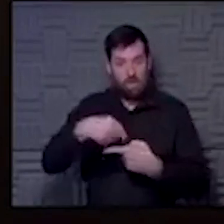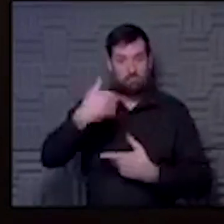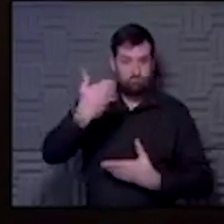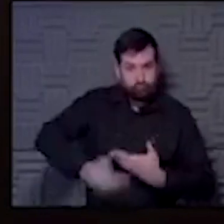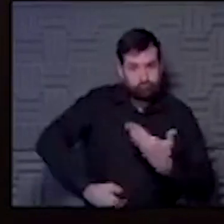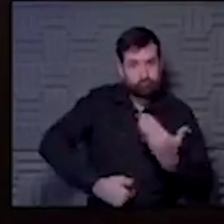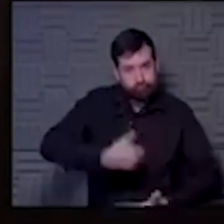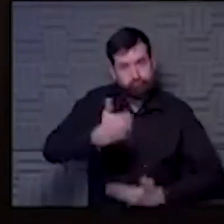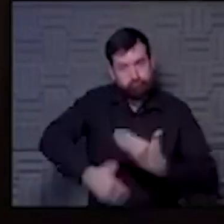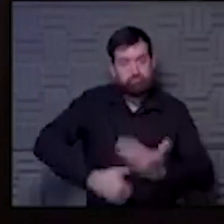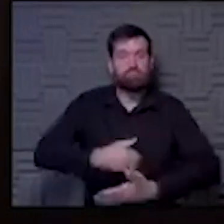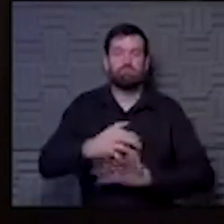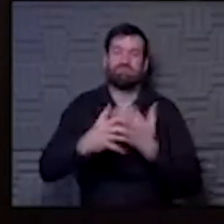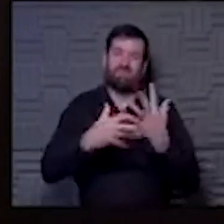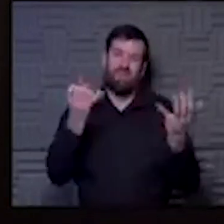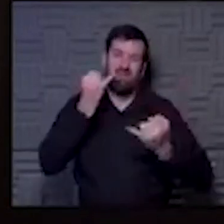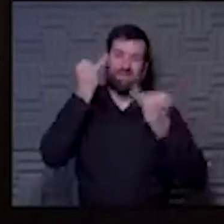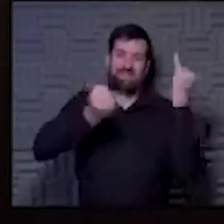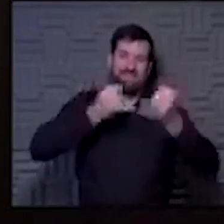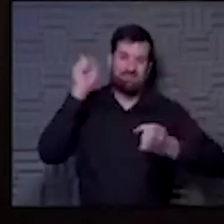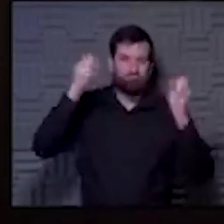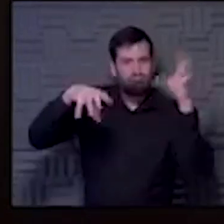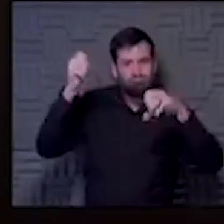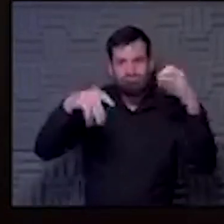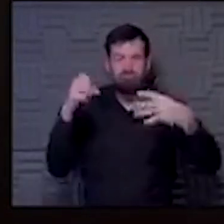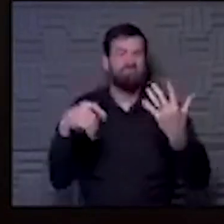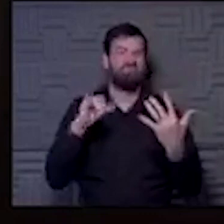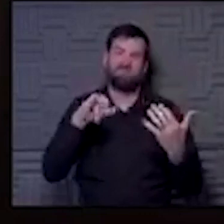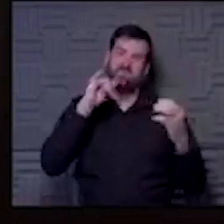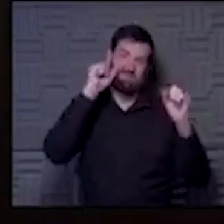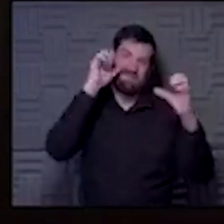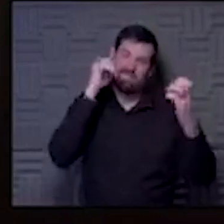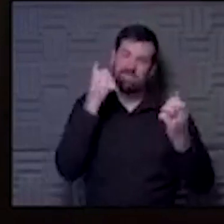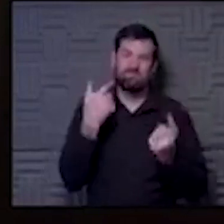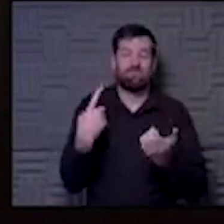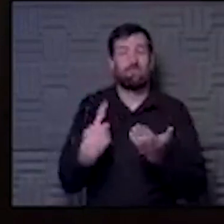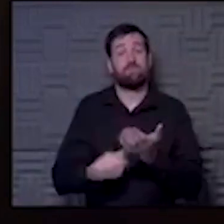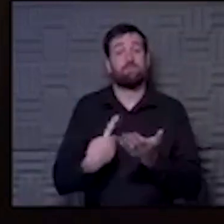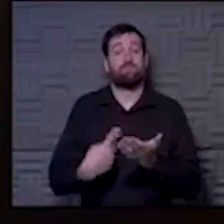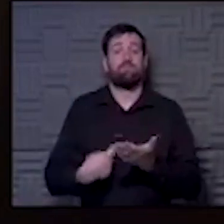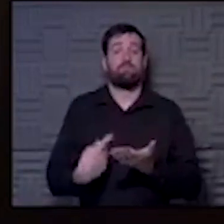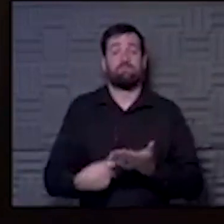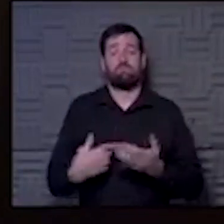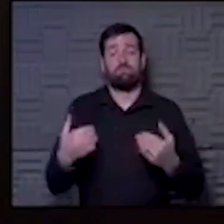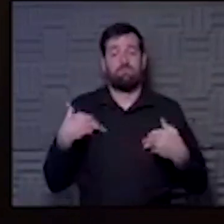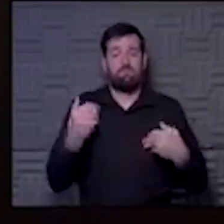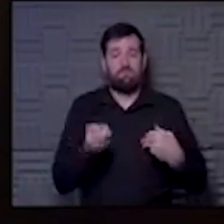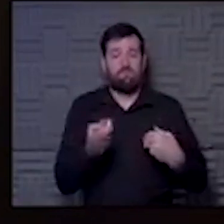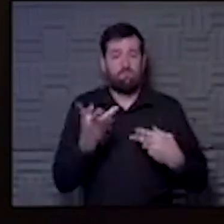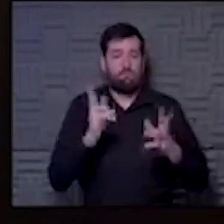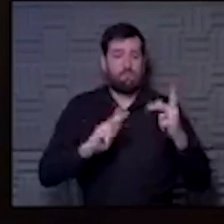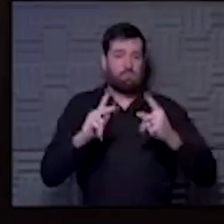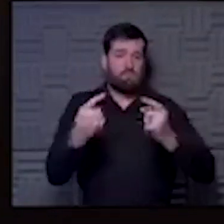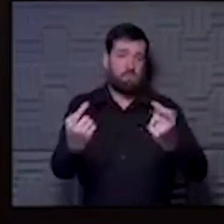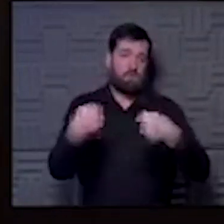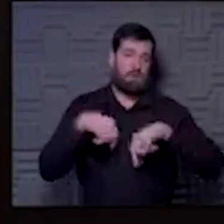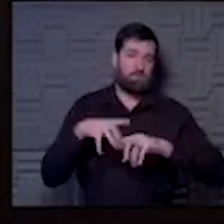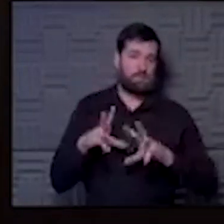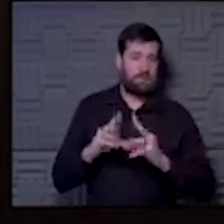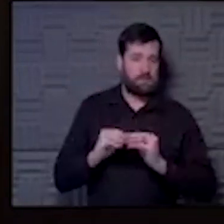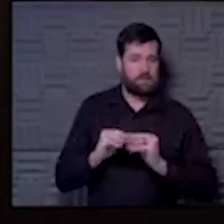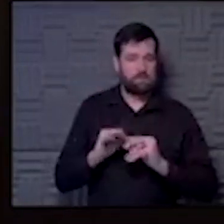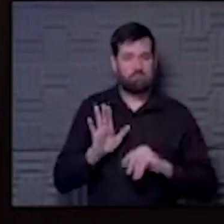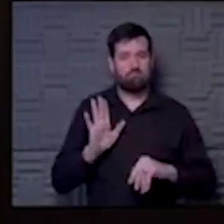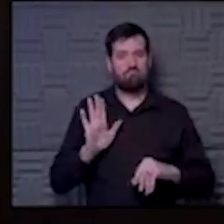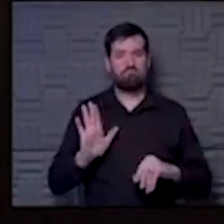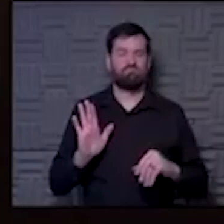conversation, then a lot of ideas start coming up, and that's just amazing. Sometimes we have a couple of people who come to the meeting and they're